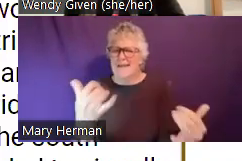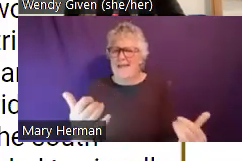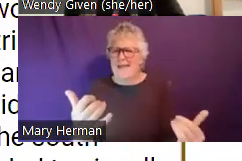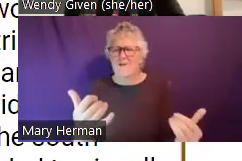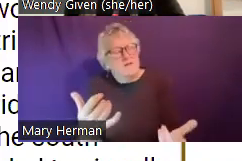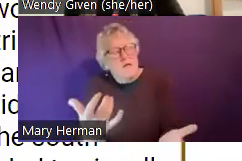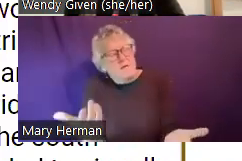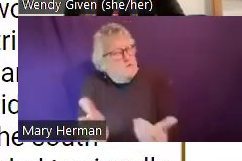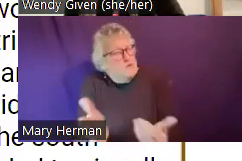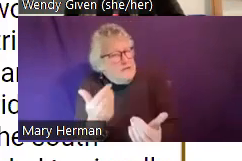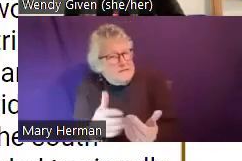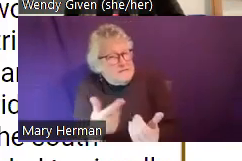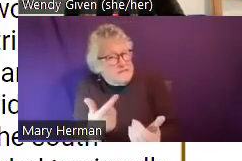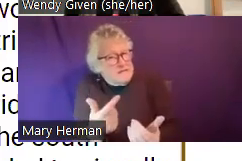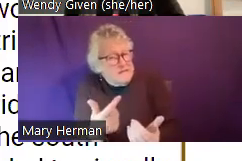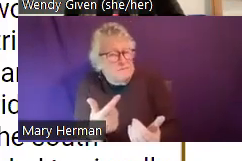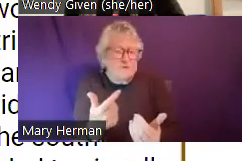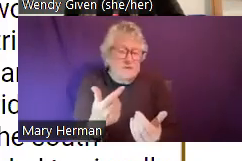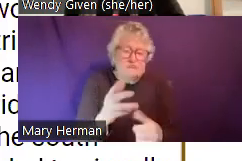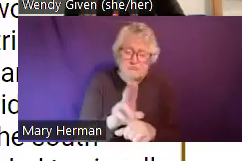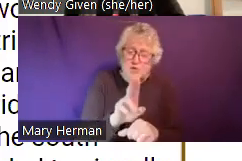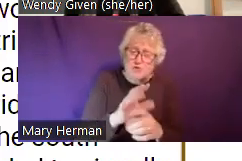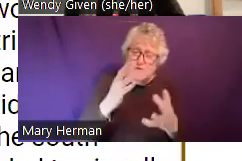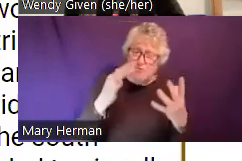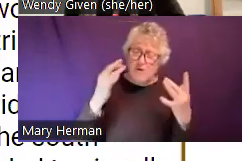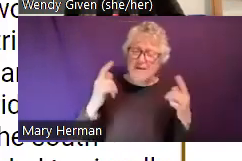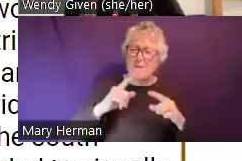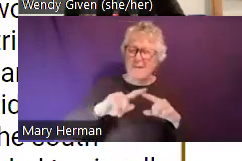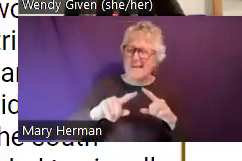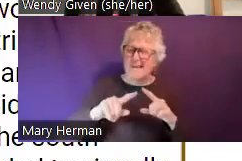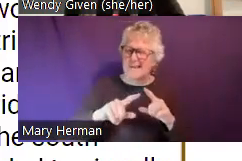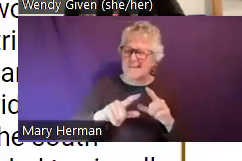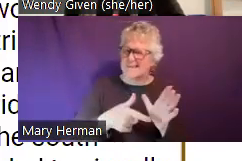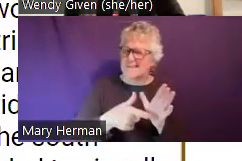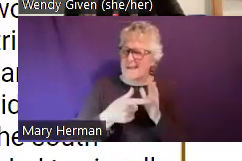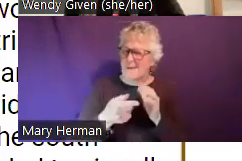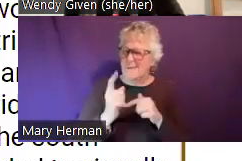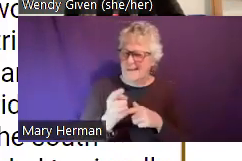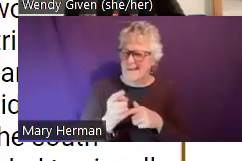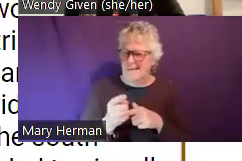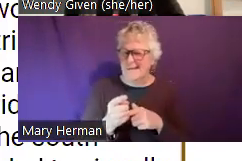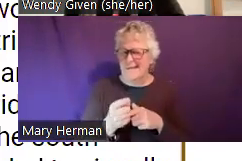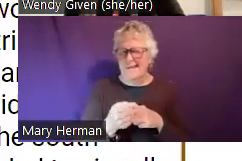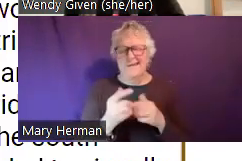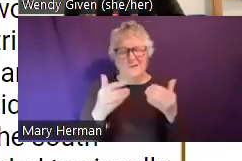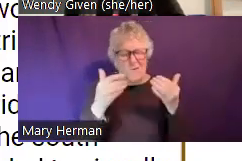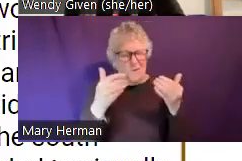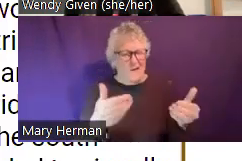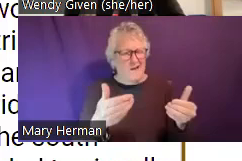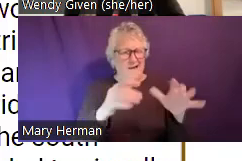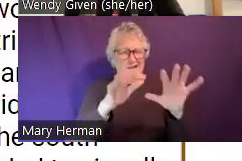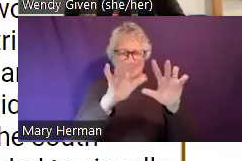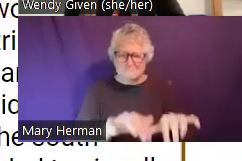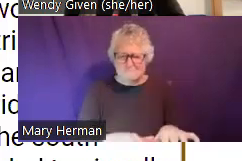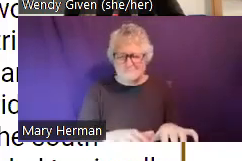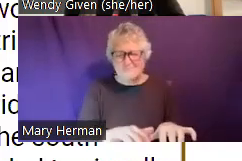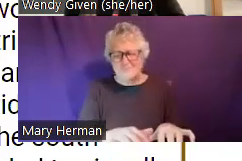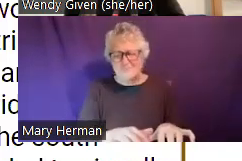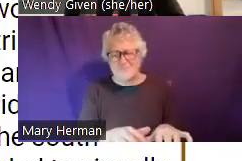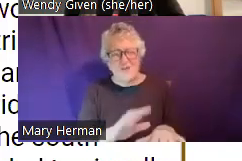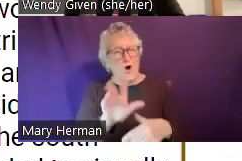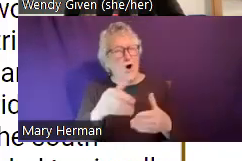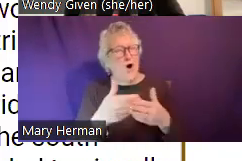user-friendly, but it does take a minute, and all of these processes are unique, and so it's good to get in